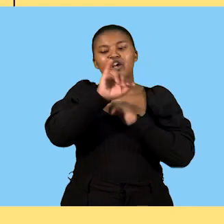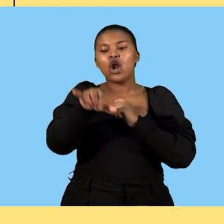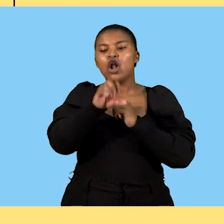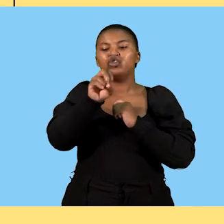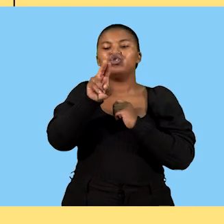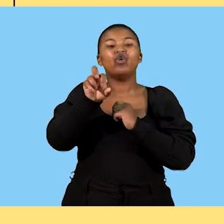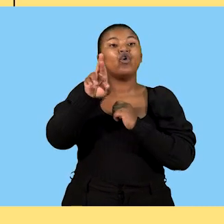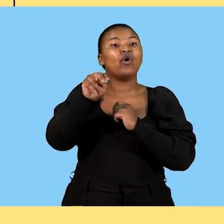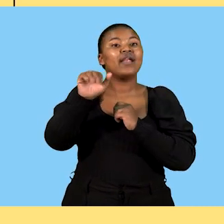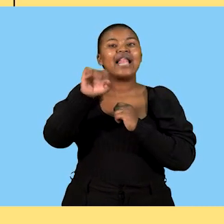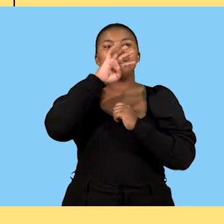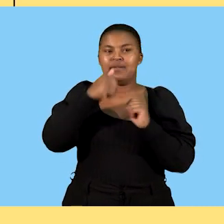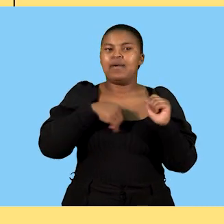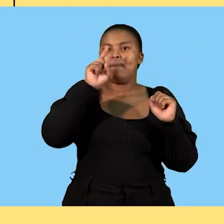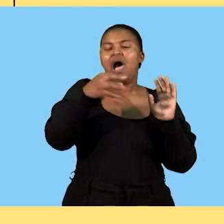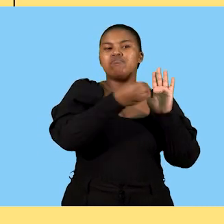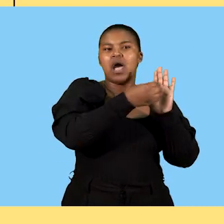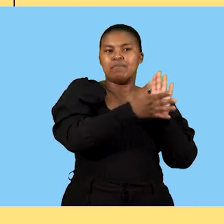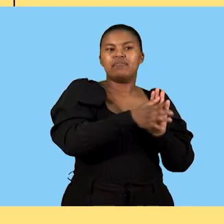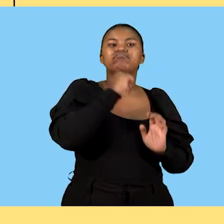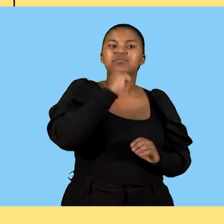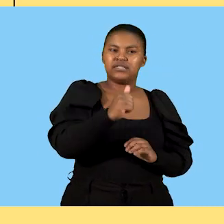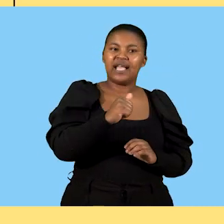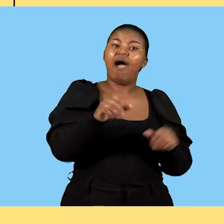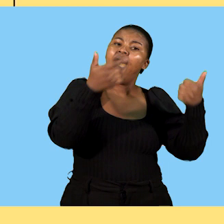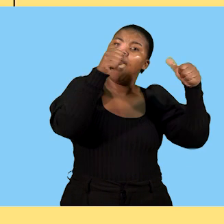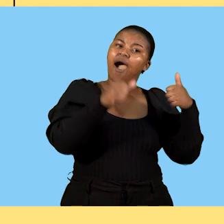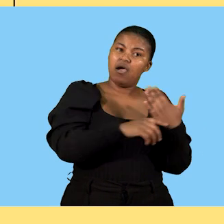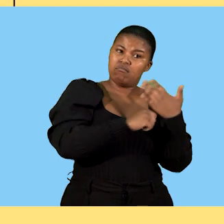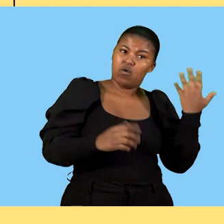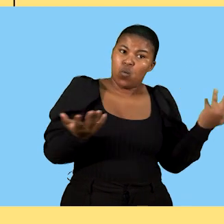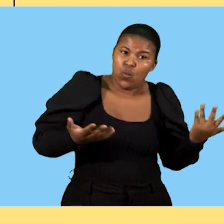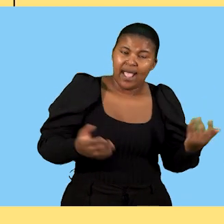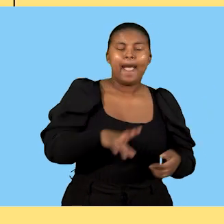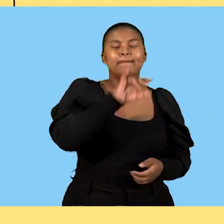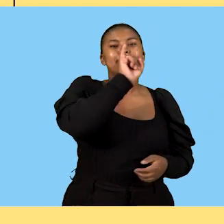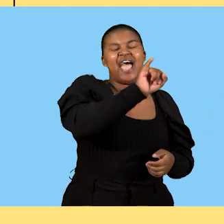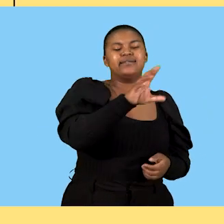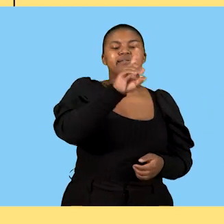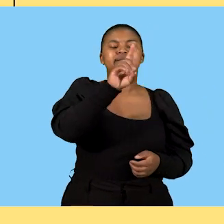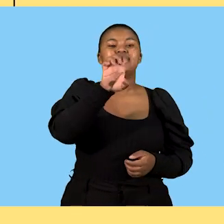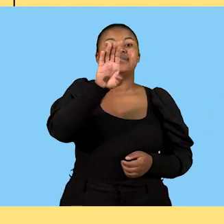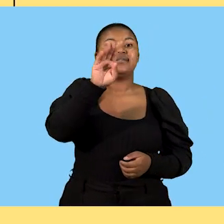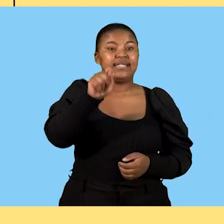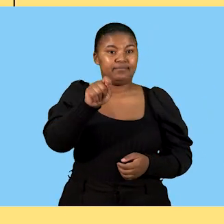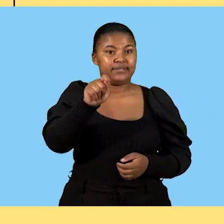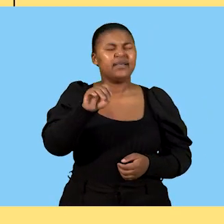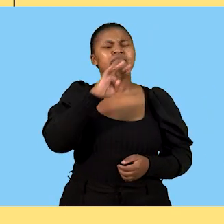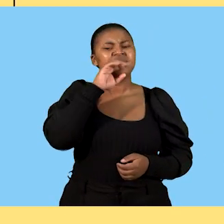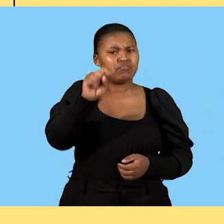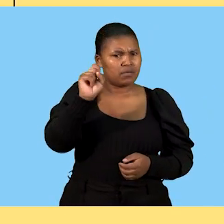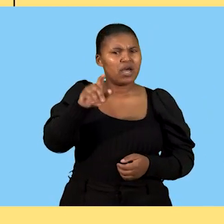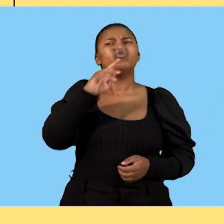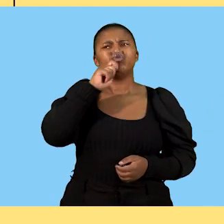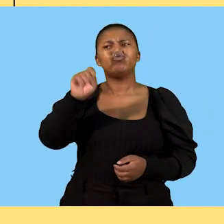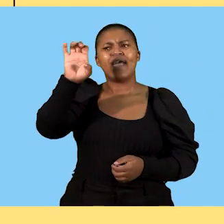going to record my bad debt. So I'll come here and say, account debited is bad debt. And bad debt is an